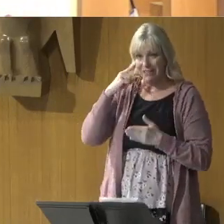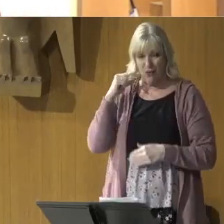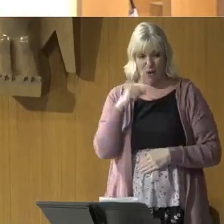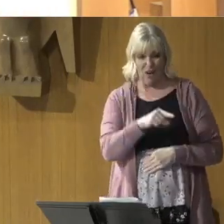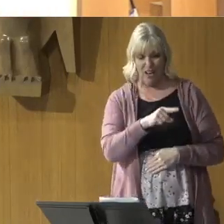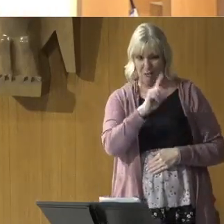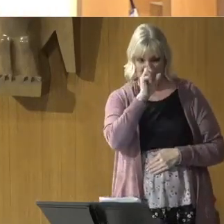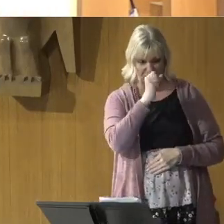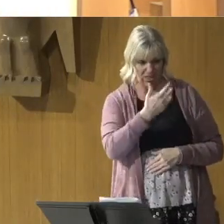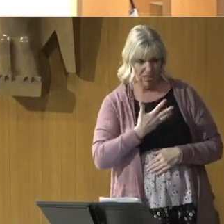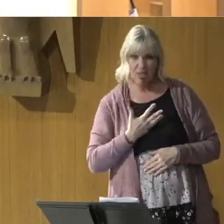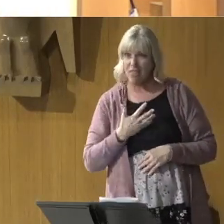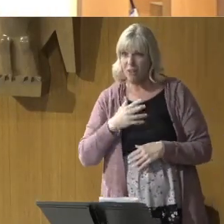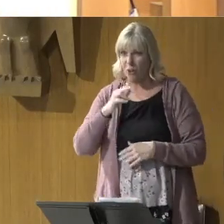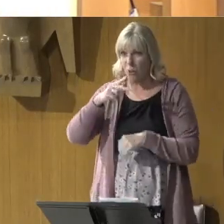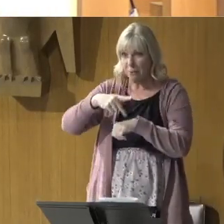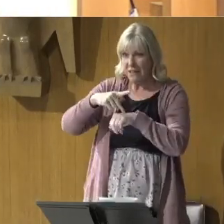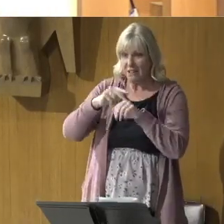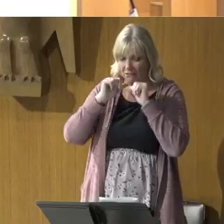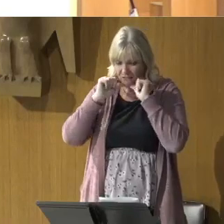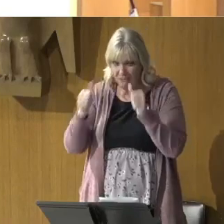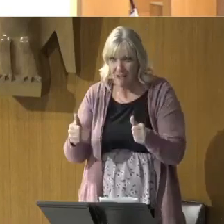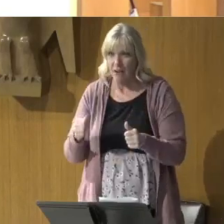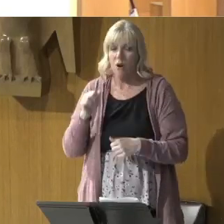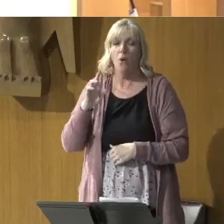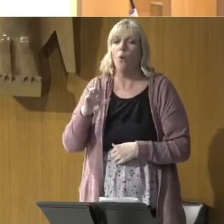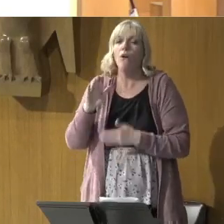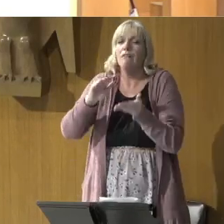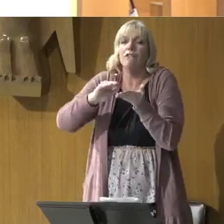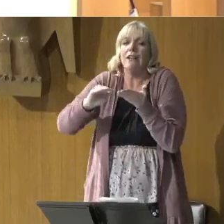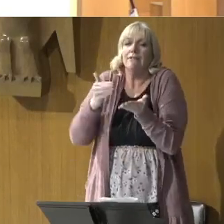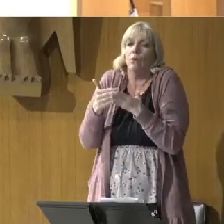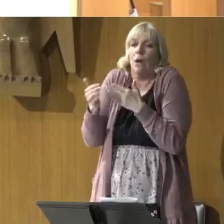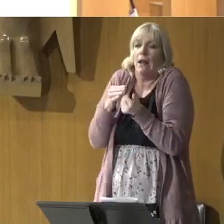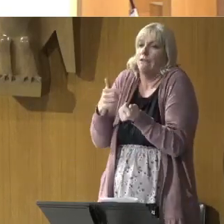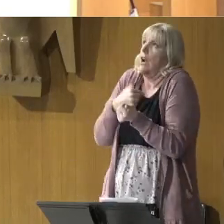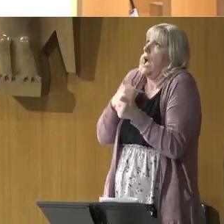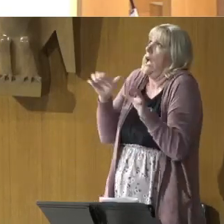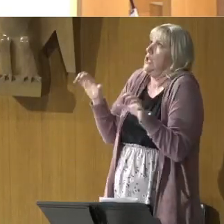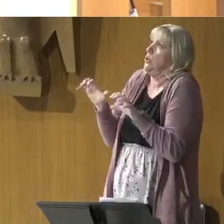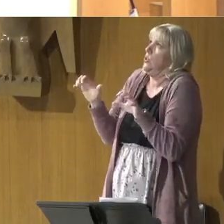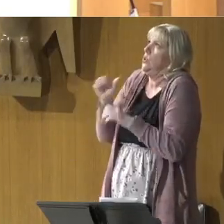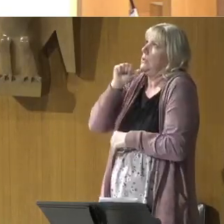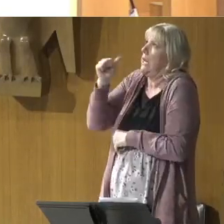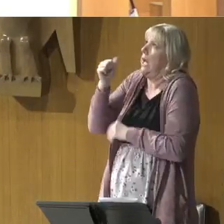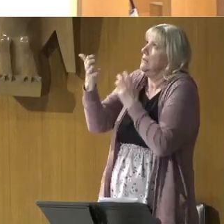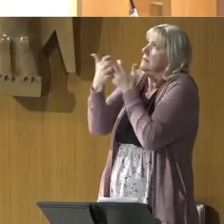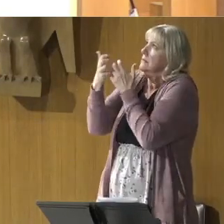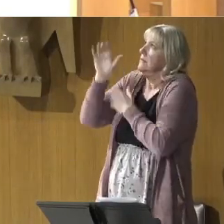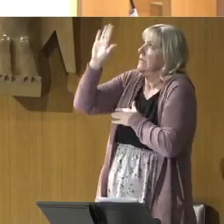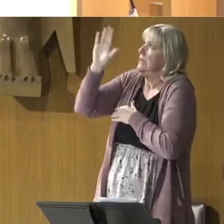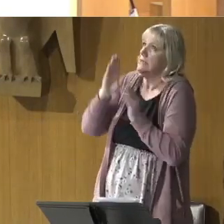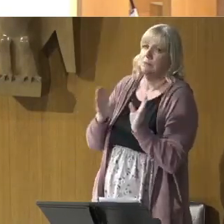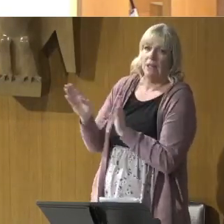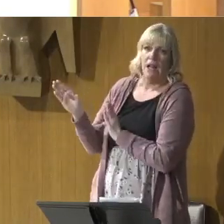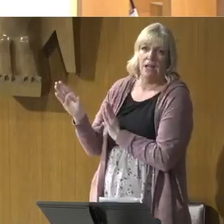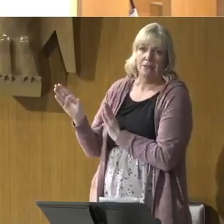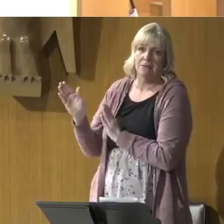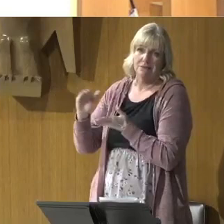or Peter's denial or forgiveness for anything we do that falls short of what God wants for us.